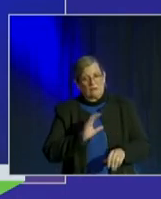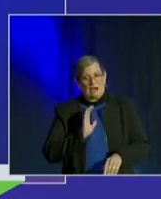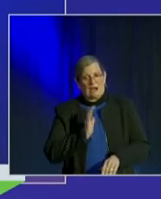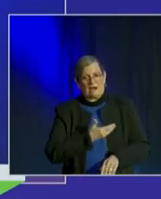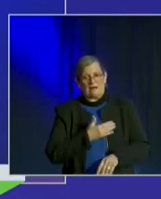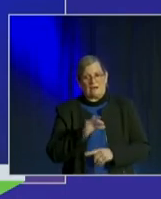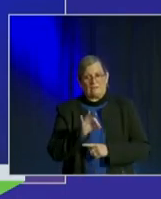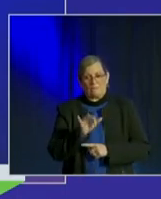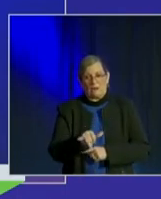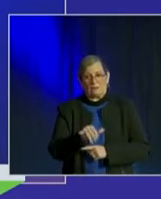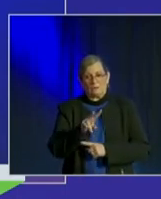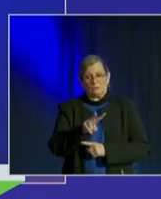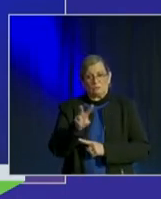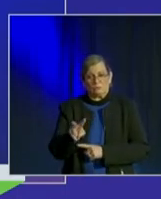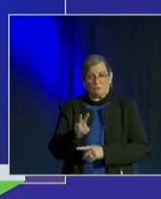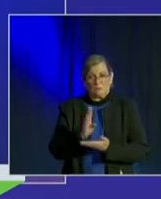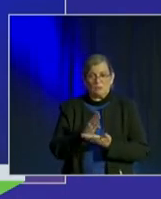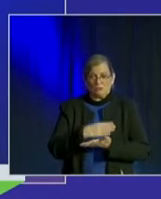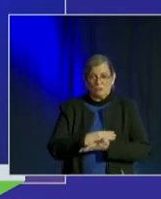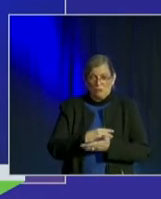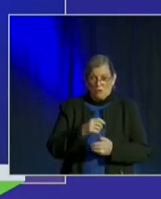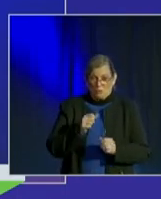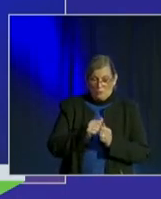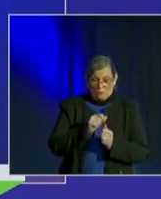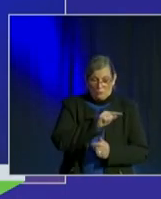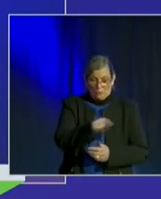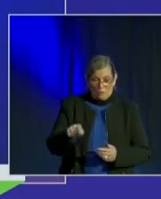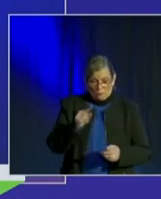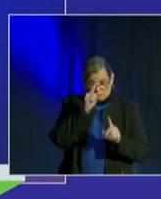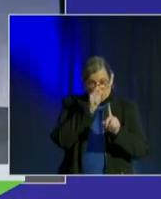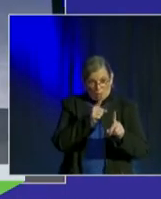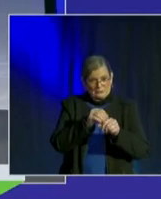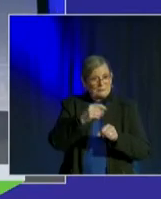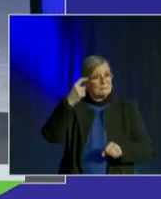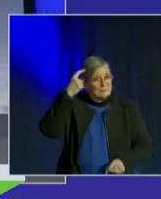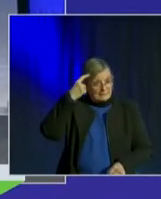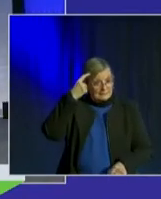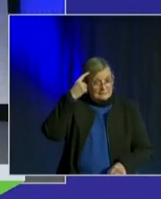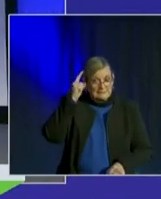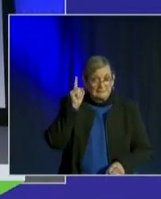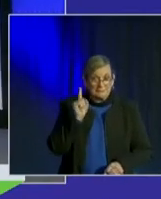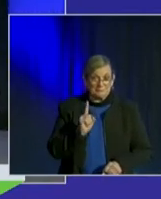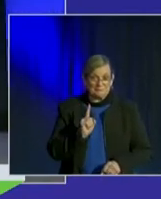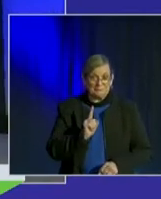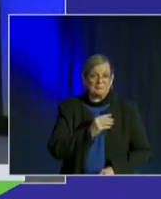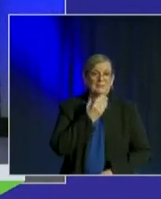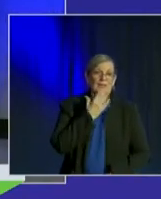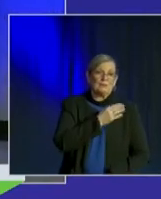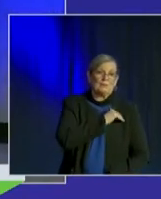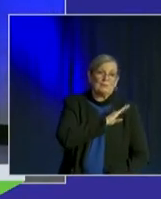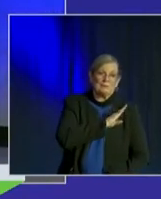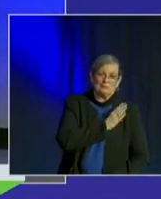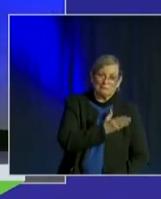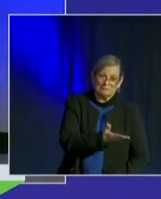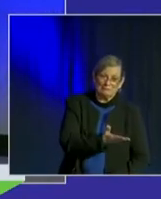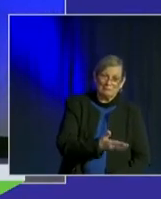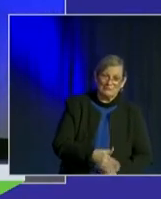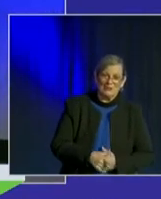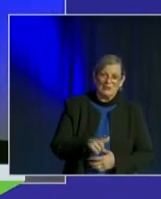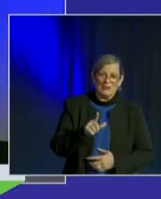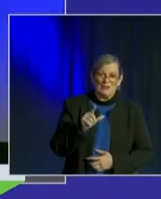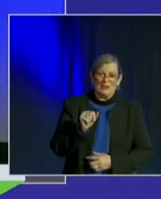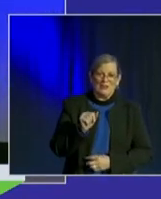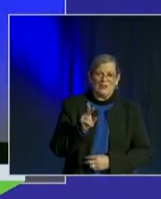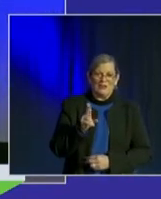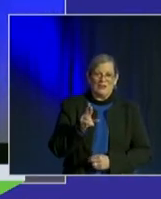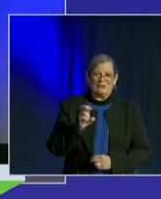budget with those goals in mind. Thank you, Mayor. We're going to go next to Lauren Rogers from Ward 5 on the